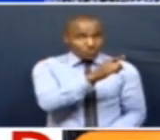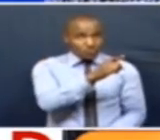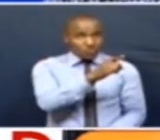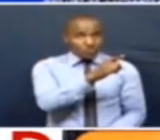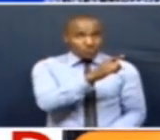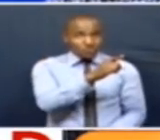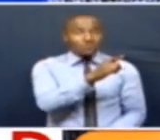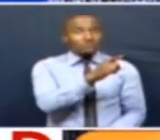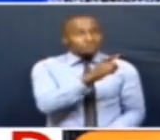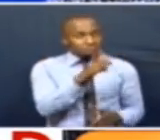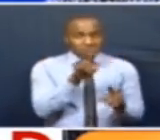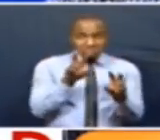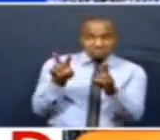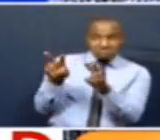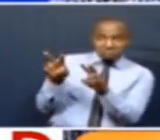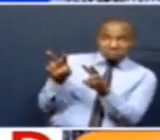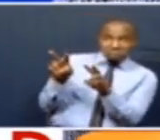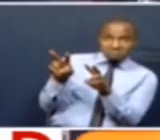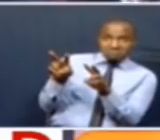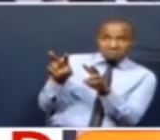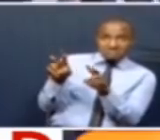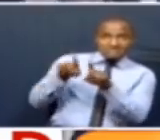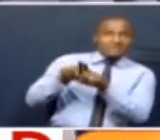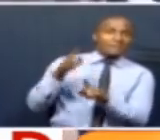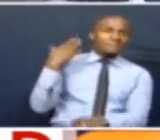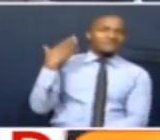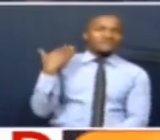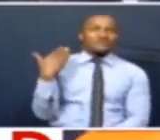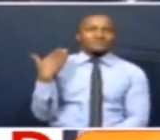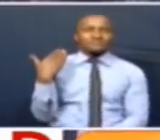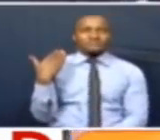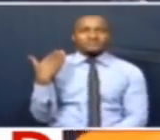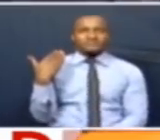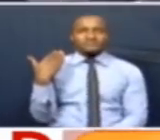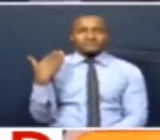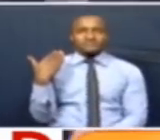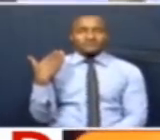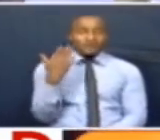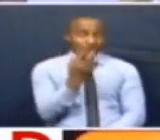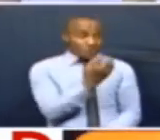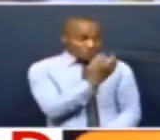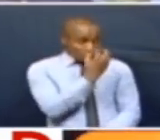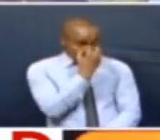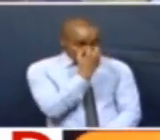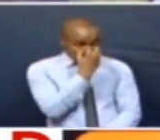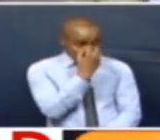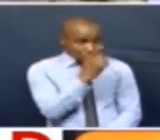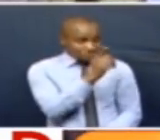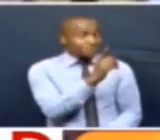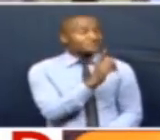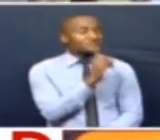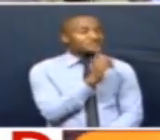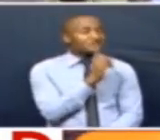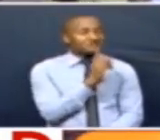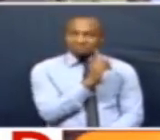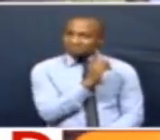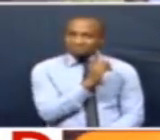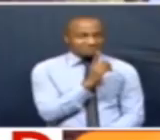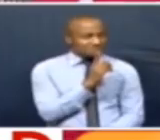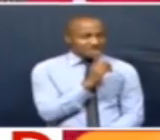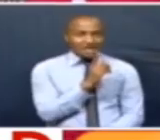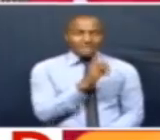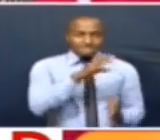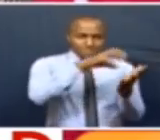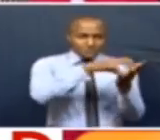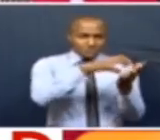kwa dirisha vile uliangalia siku hiyo. But an unapologetic Ruto insists talk of an expanded executive structure